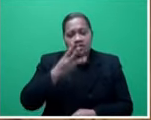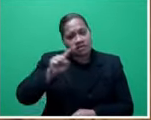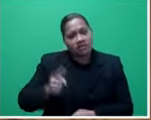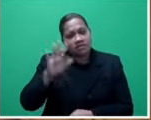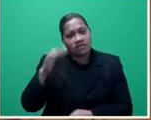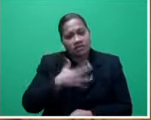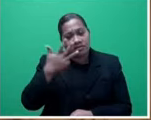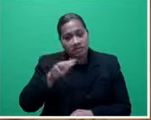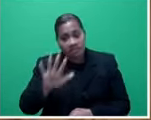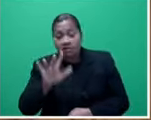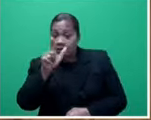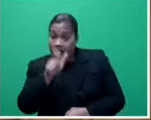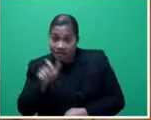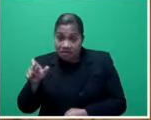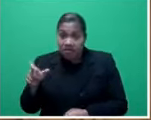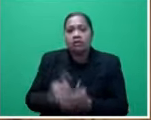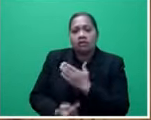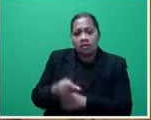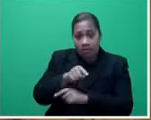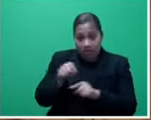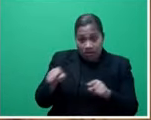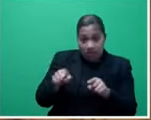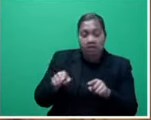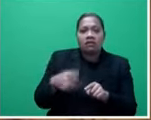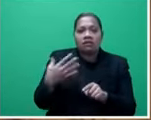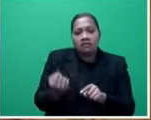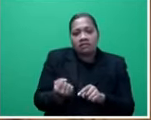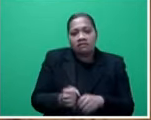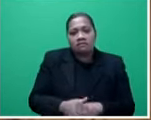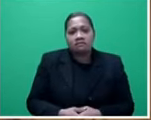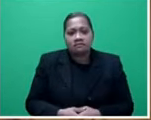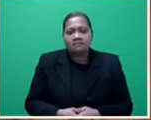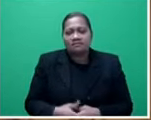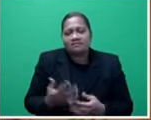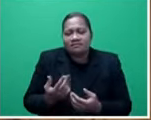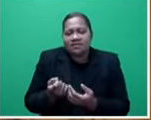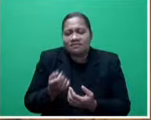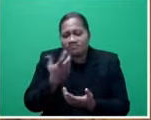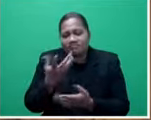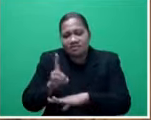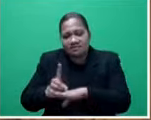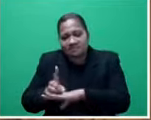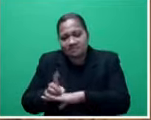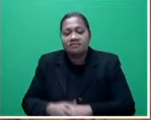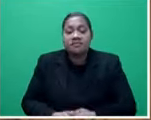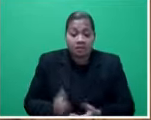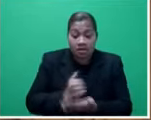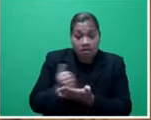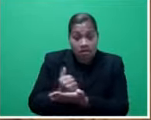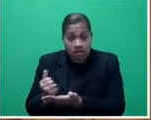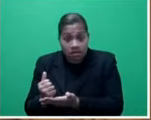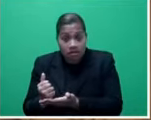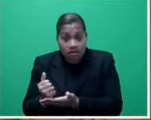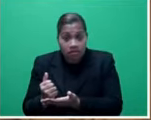113,595 persons were reported to have had at least one functioning challenge. The number equates to